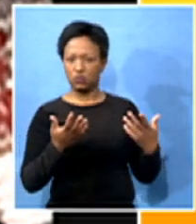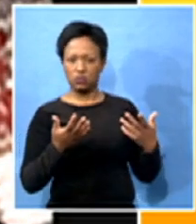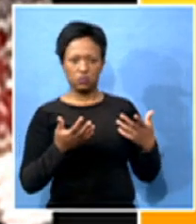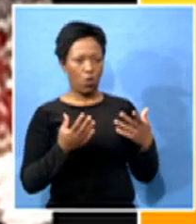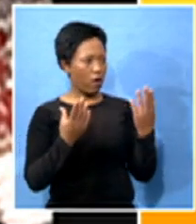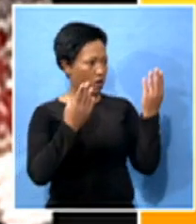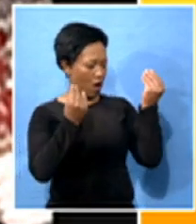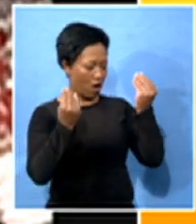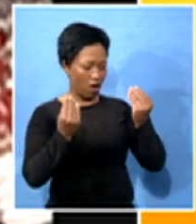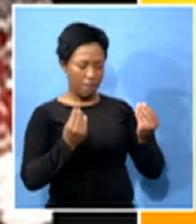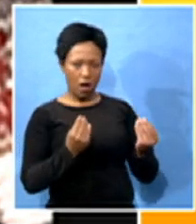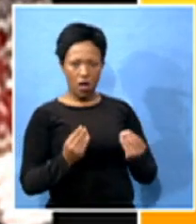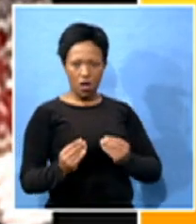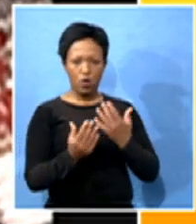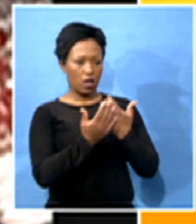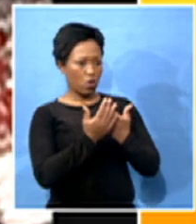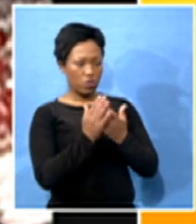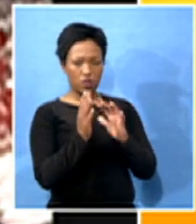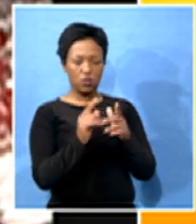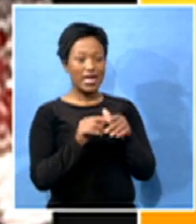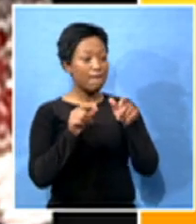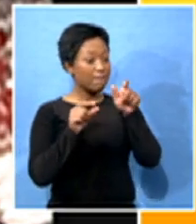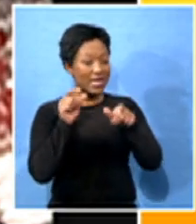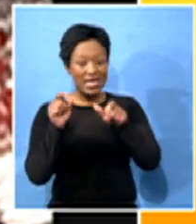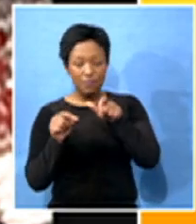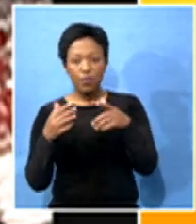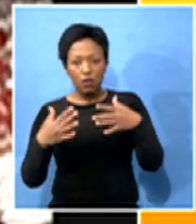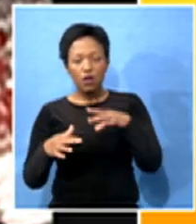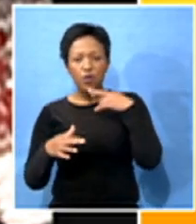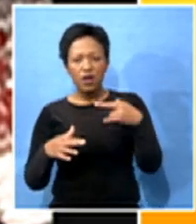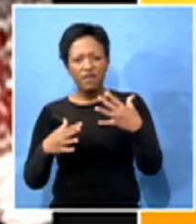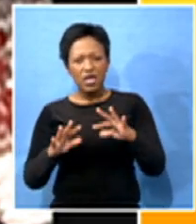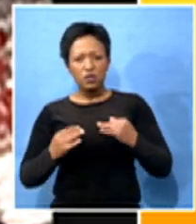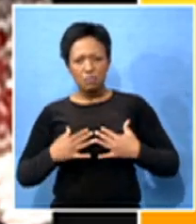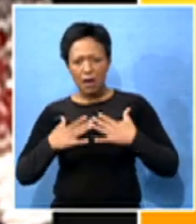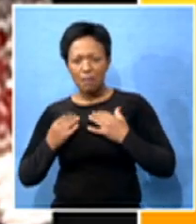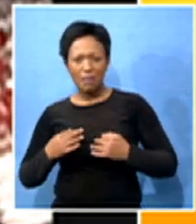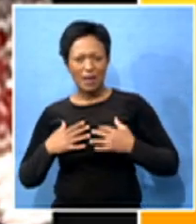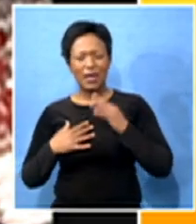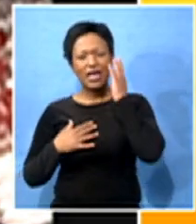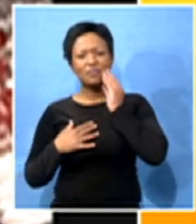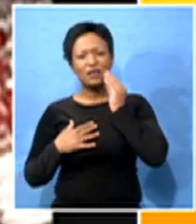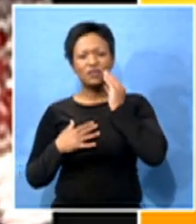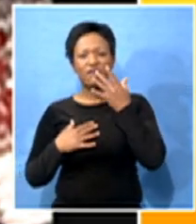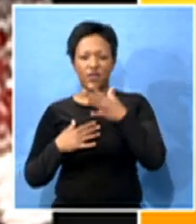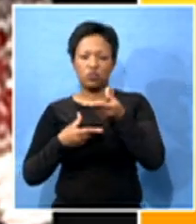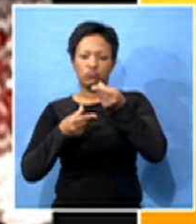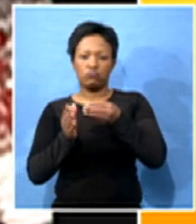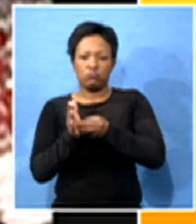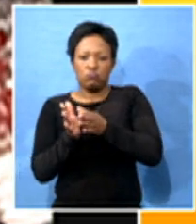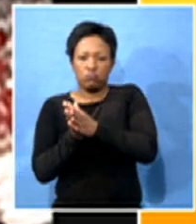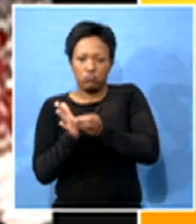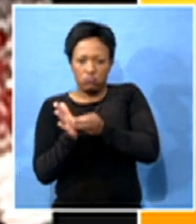figures and numbers and economics. These are people, these are real people we're talking about, and their experiences are being documented. And I mean,